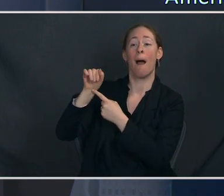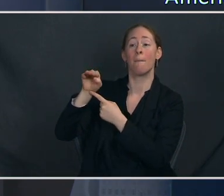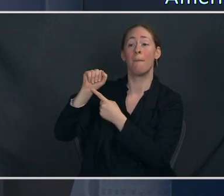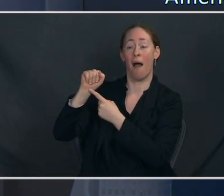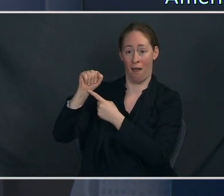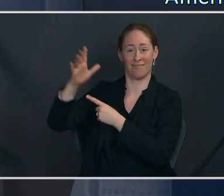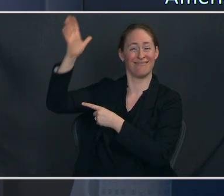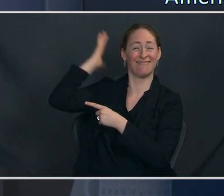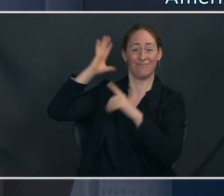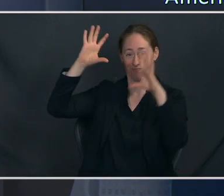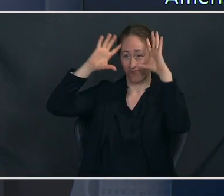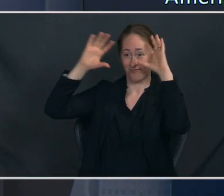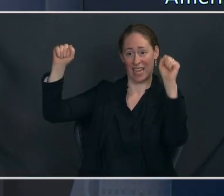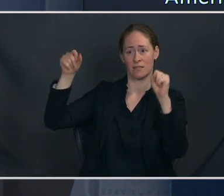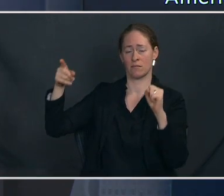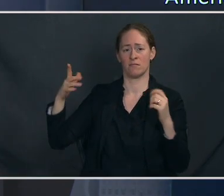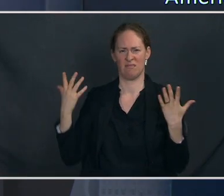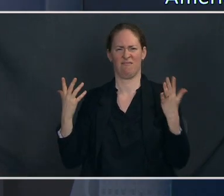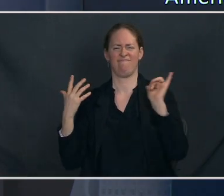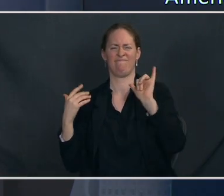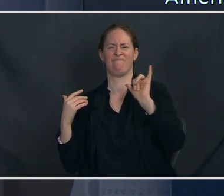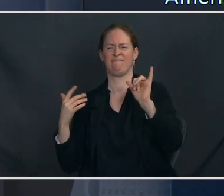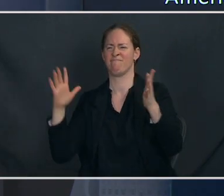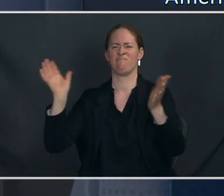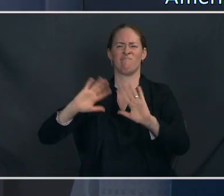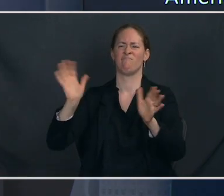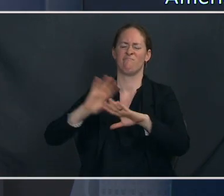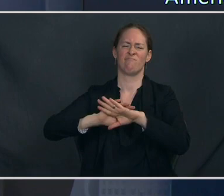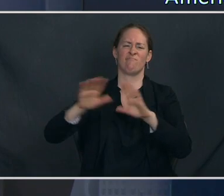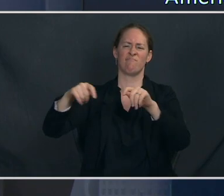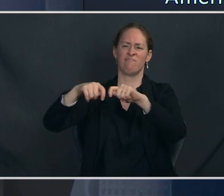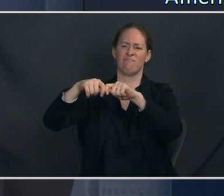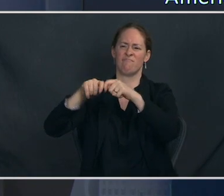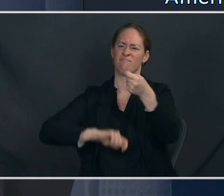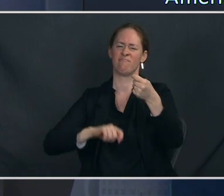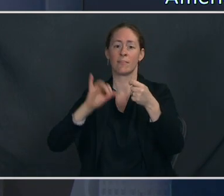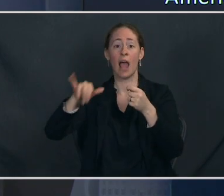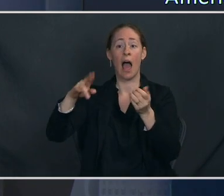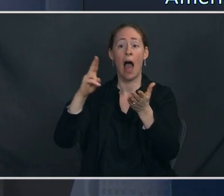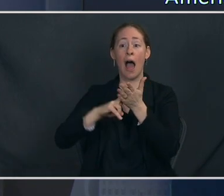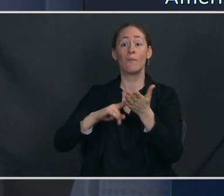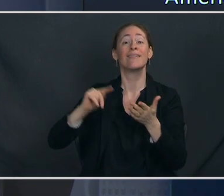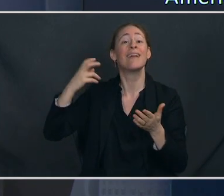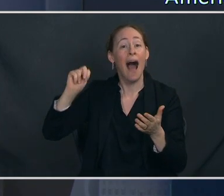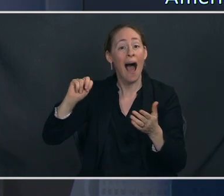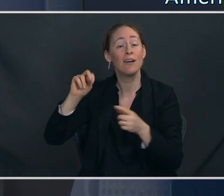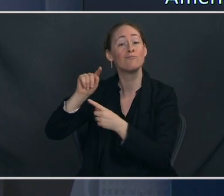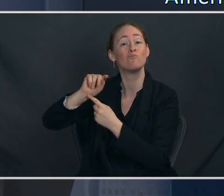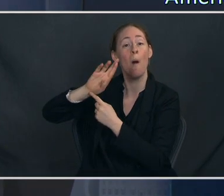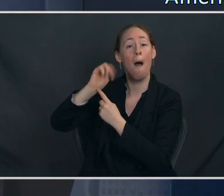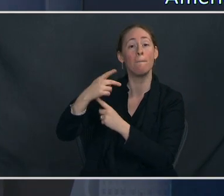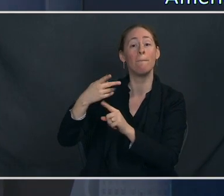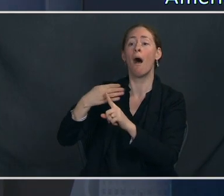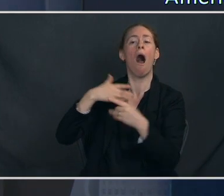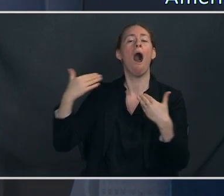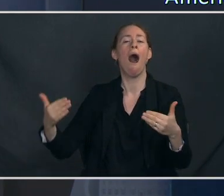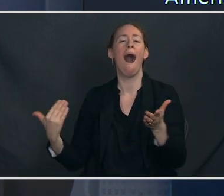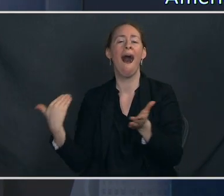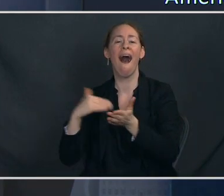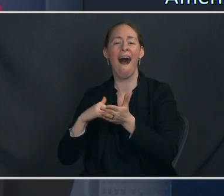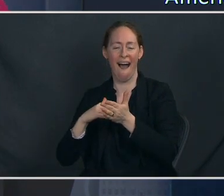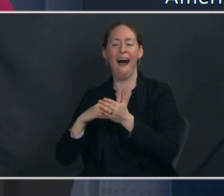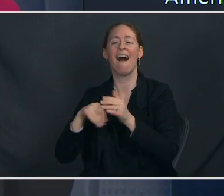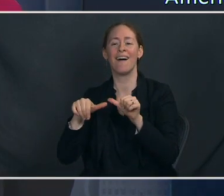renewing of contracts for private prisons. Trump administration reversed that, and we're reestablishing it.